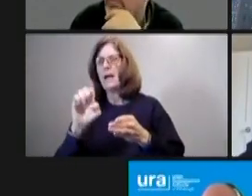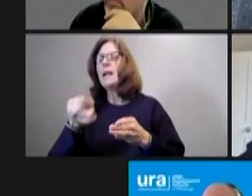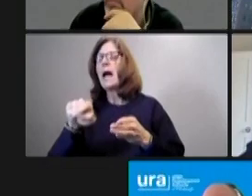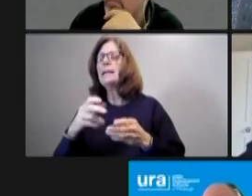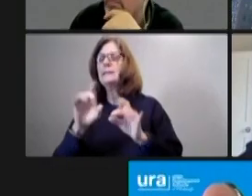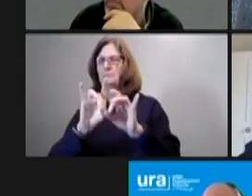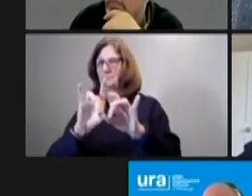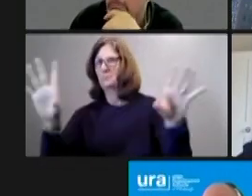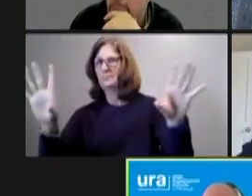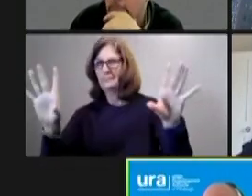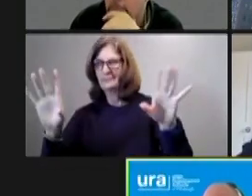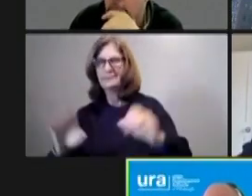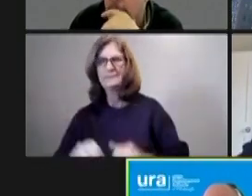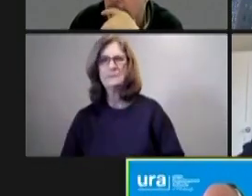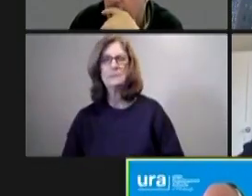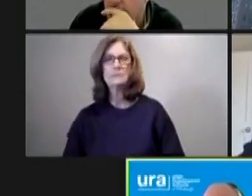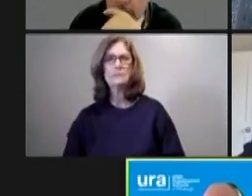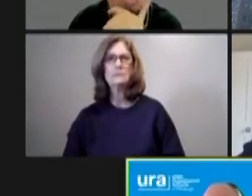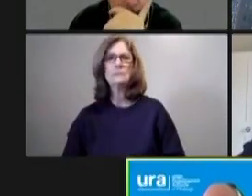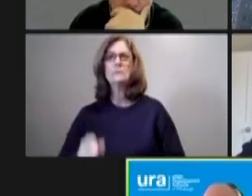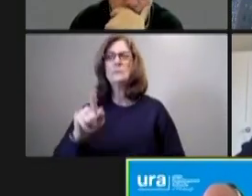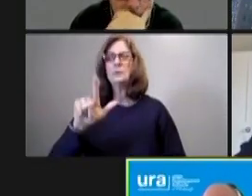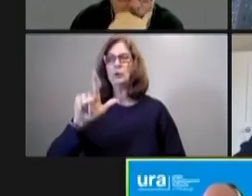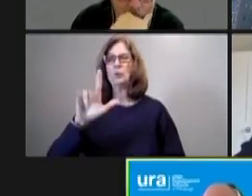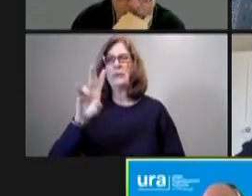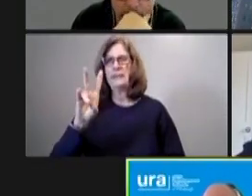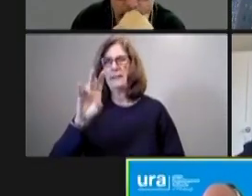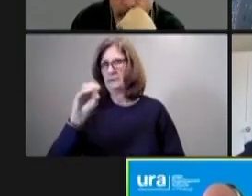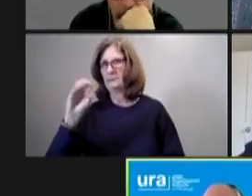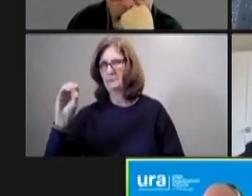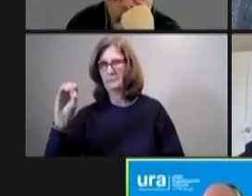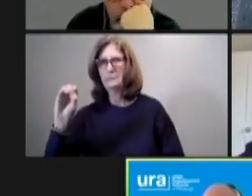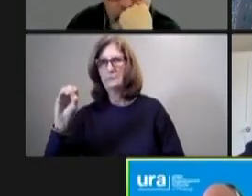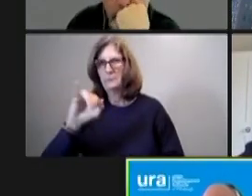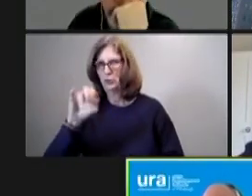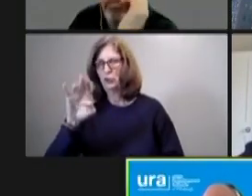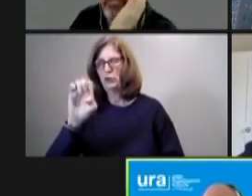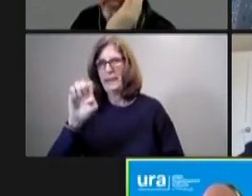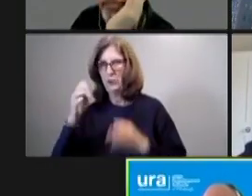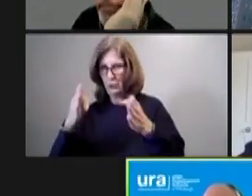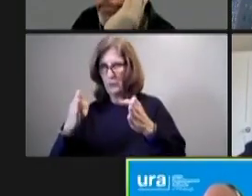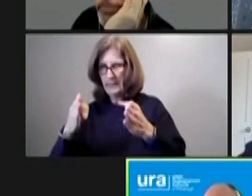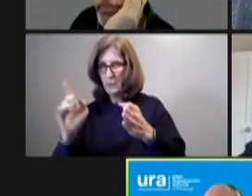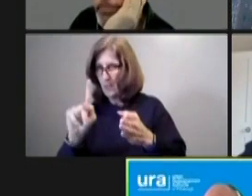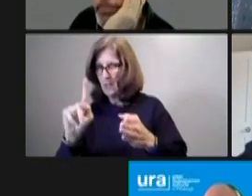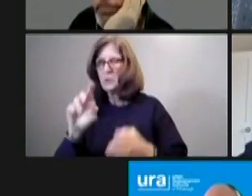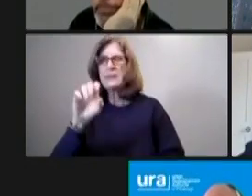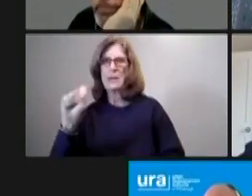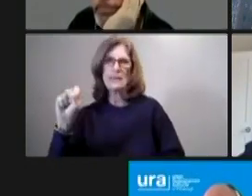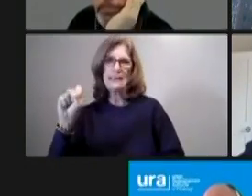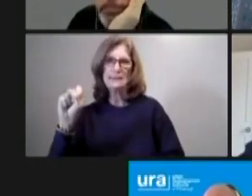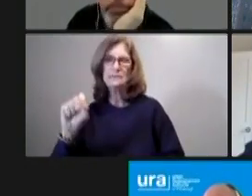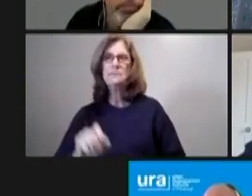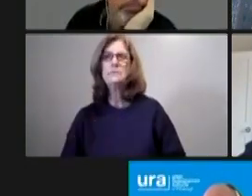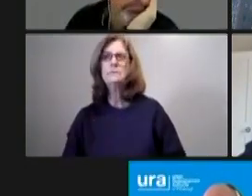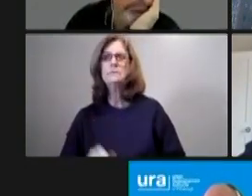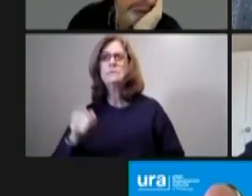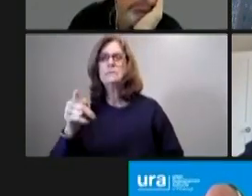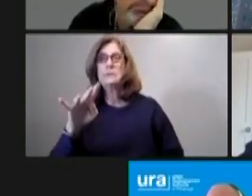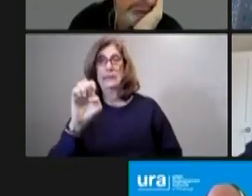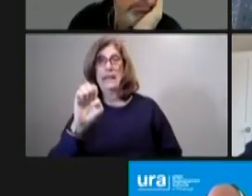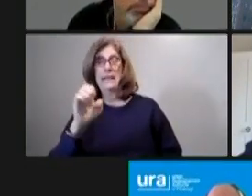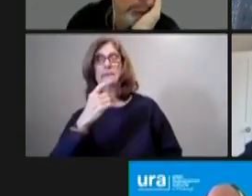to everybody. It's at 2700 Jane Street on the south side. So with